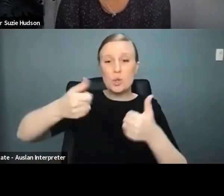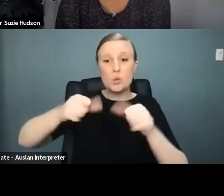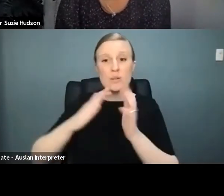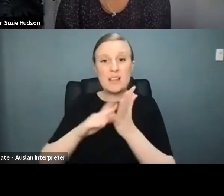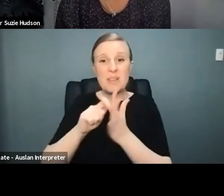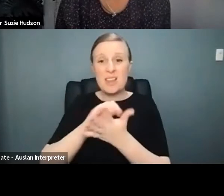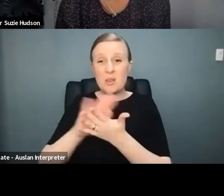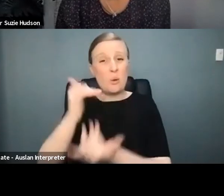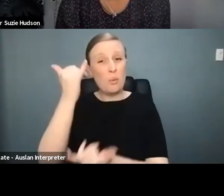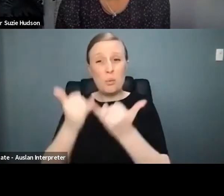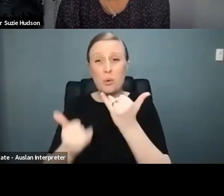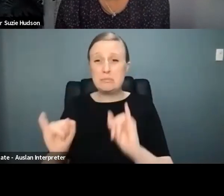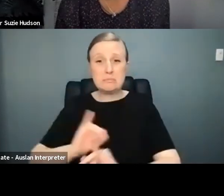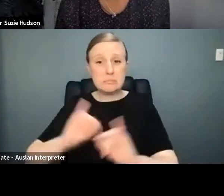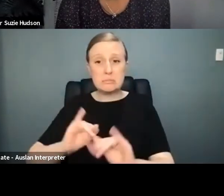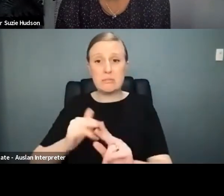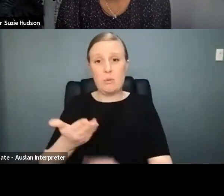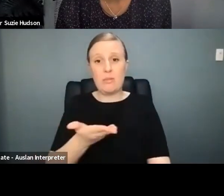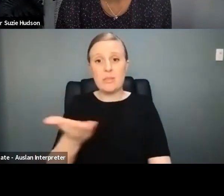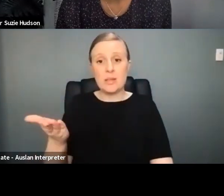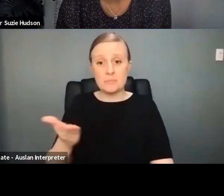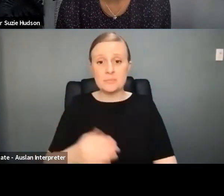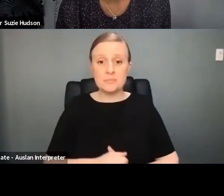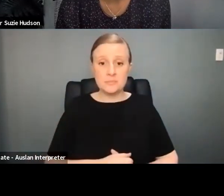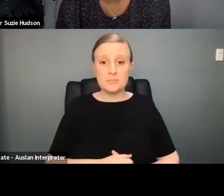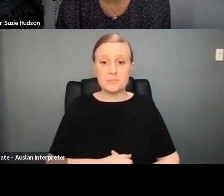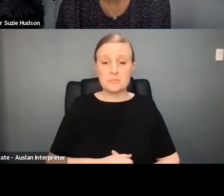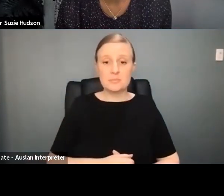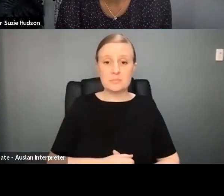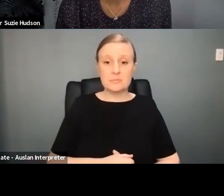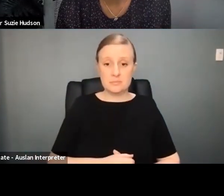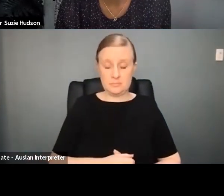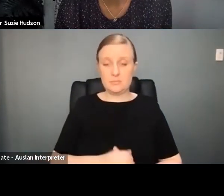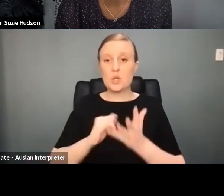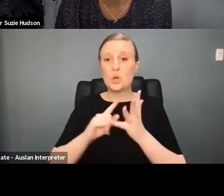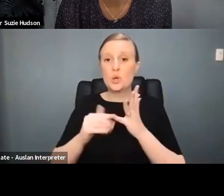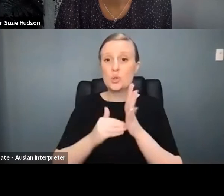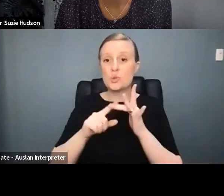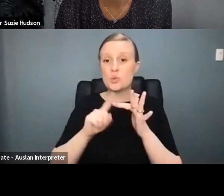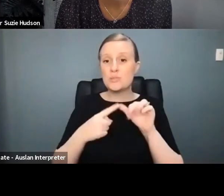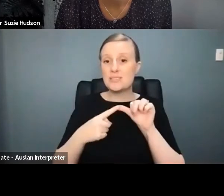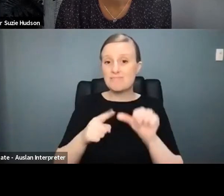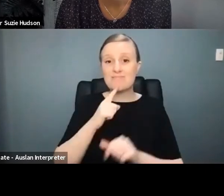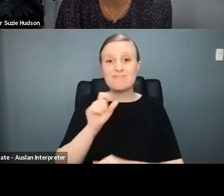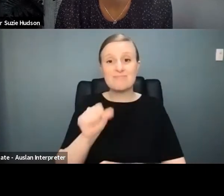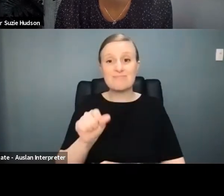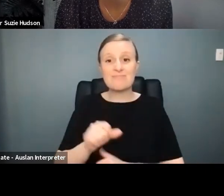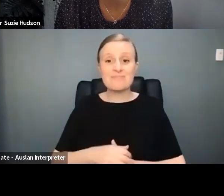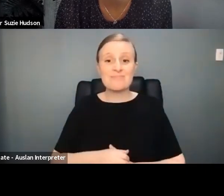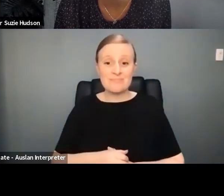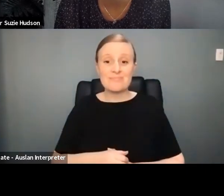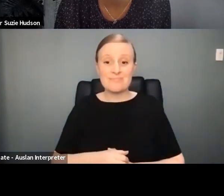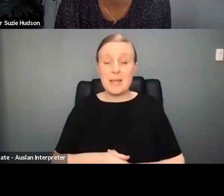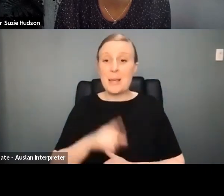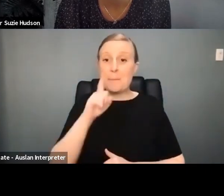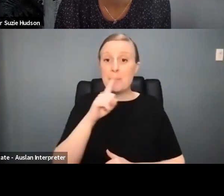think completely valid. Yeah, I agree, Chris. I think what we know is our traditional ways, particularly in terms of withdrawal management, are hinged